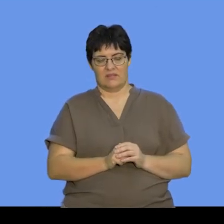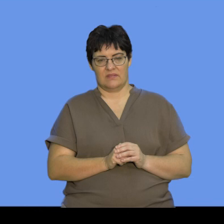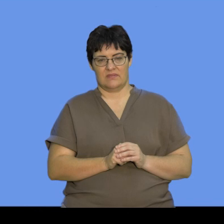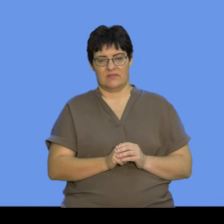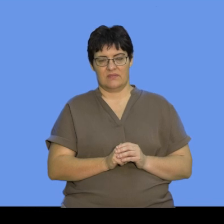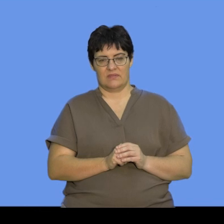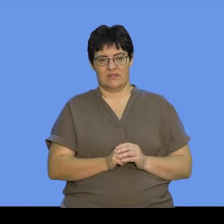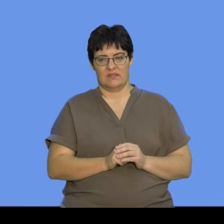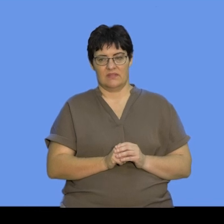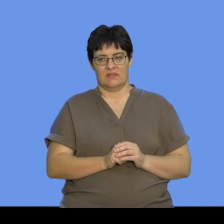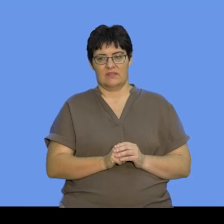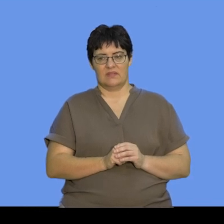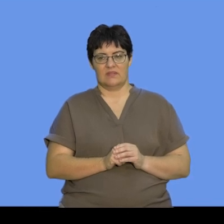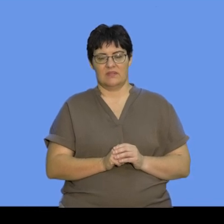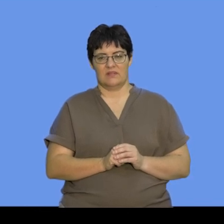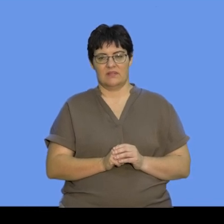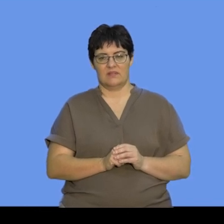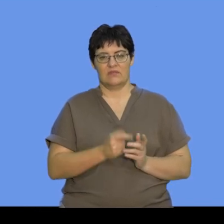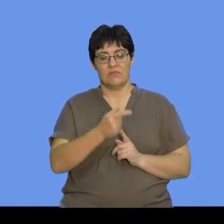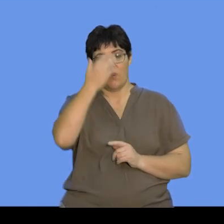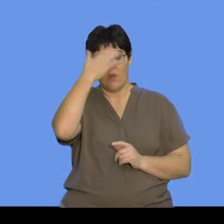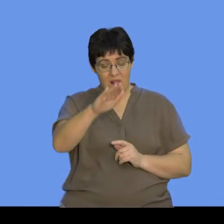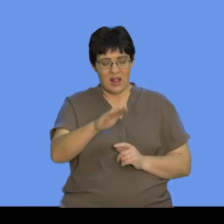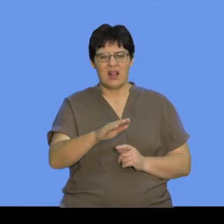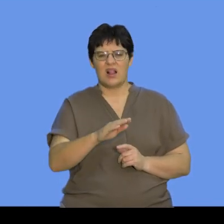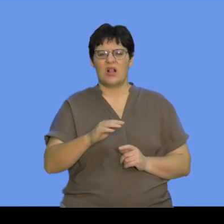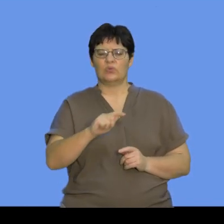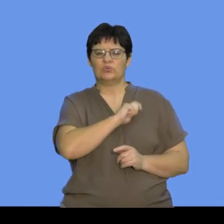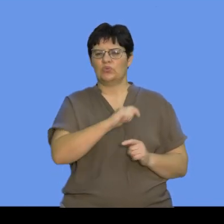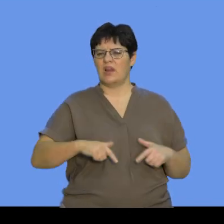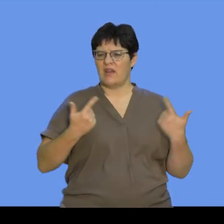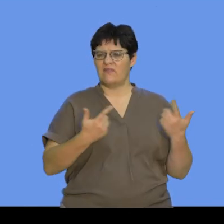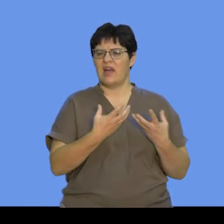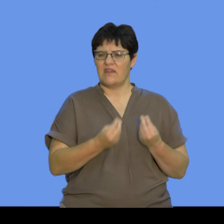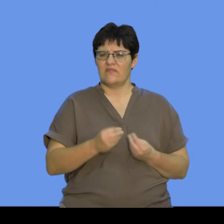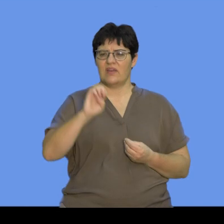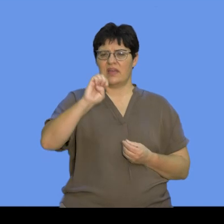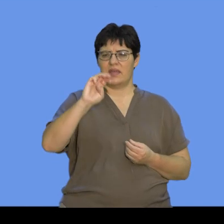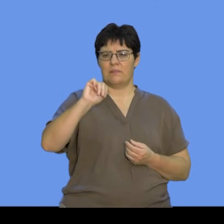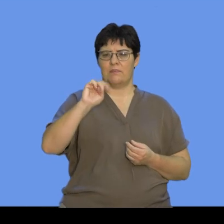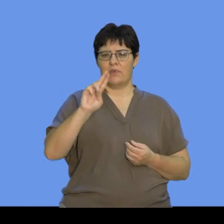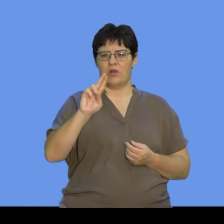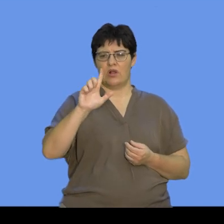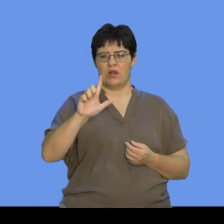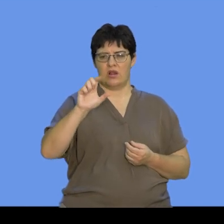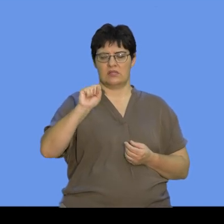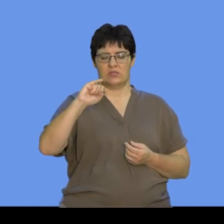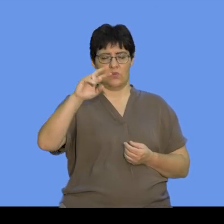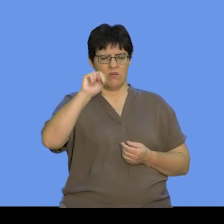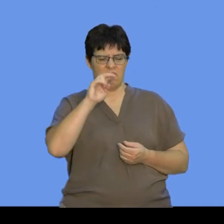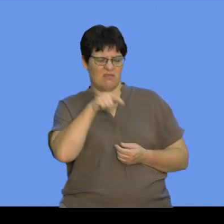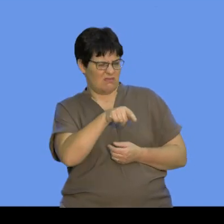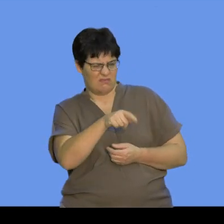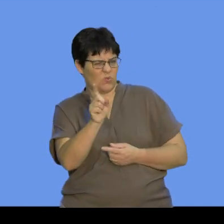heterogeneous mixtures as we know them in real life. We've got emulsions. So an emulsion is actually a mixture which is